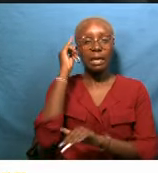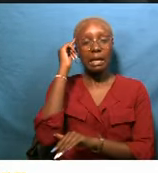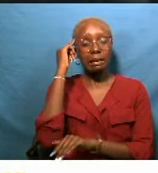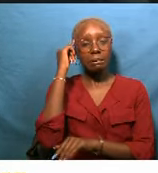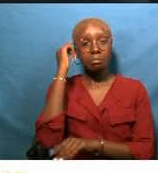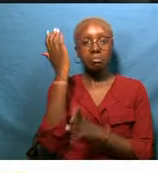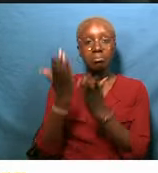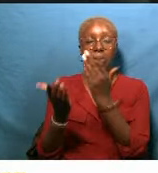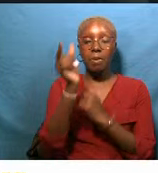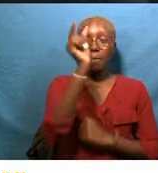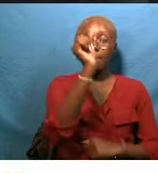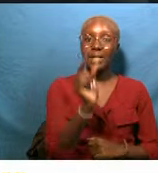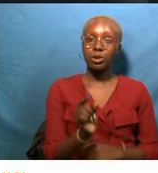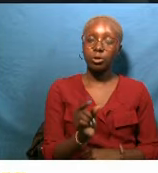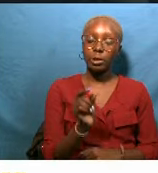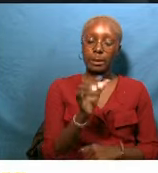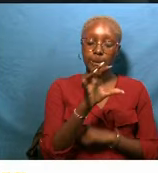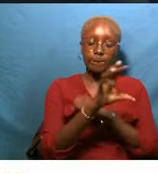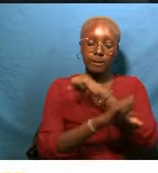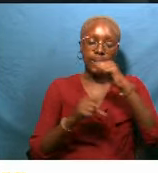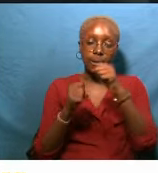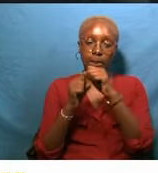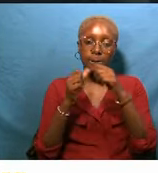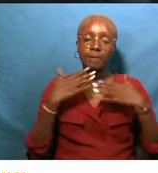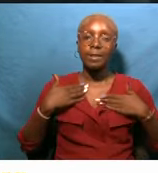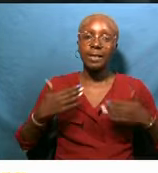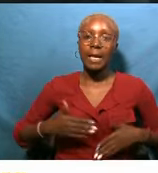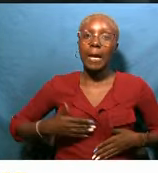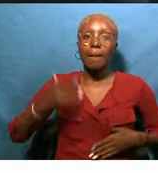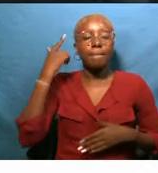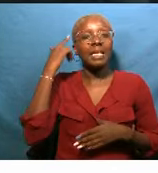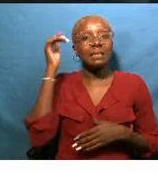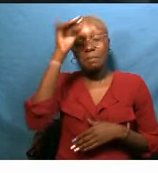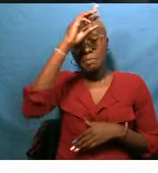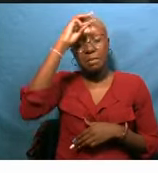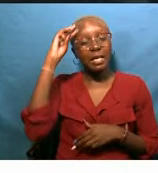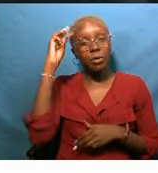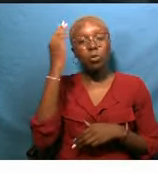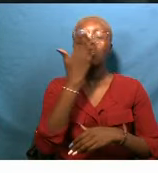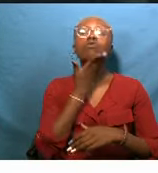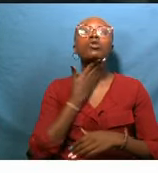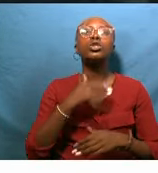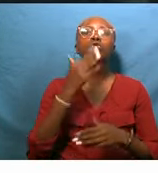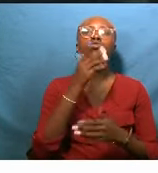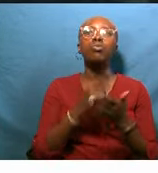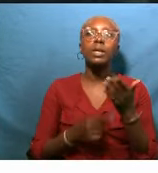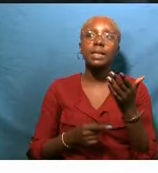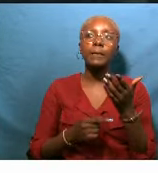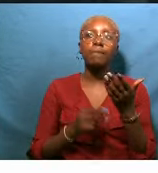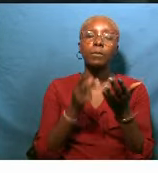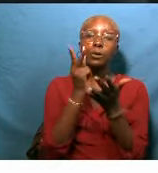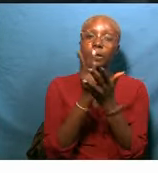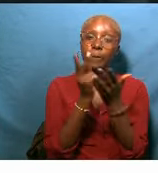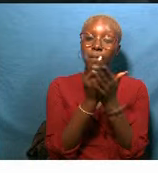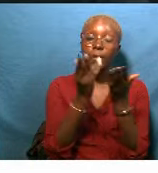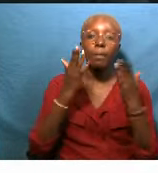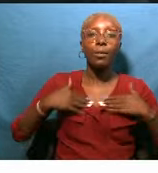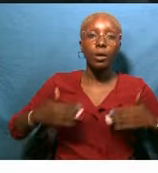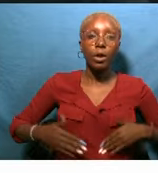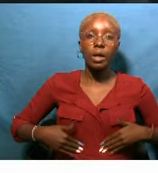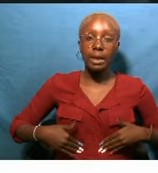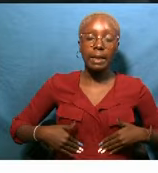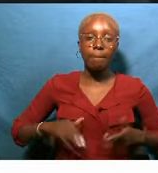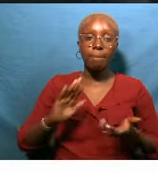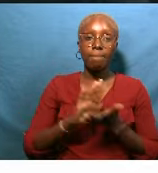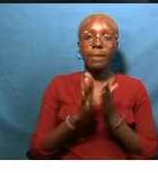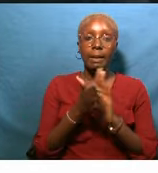her, her mission was for the preservation of the body from decay. She was there to, you know, to make it